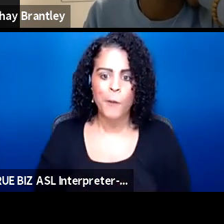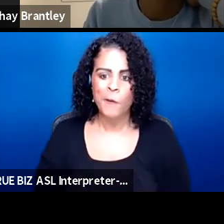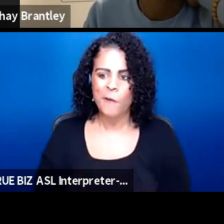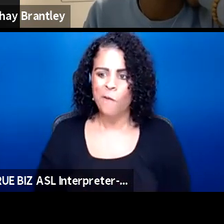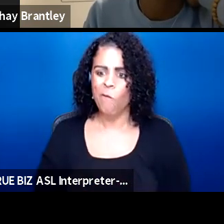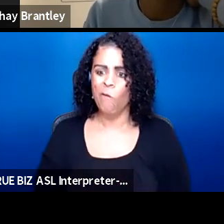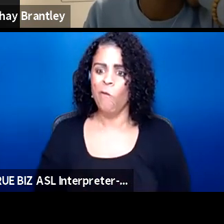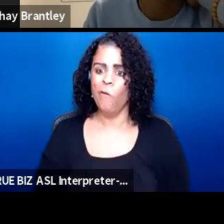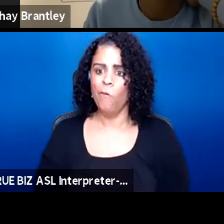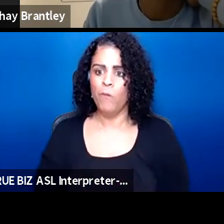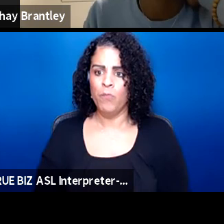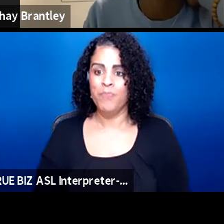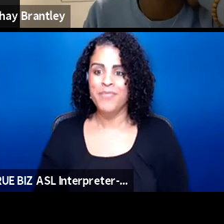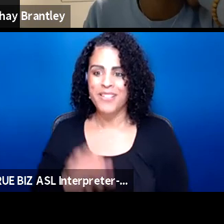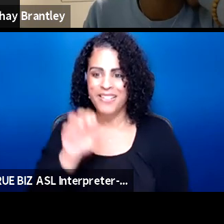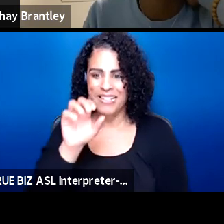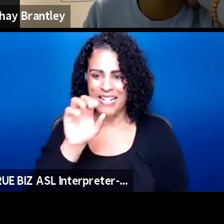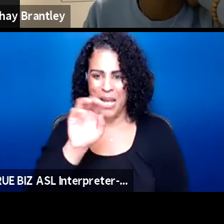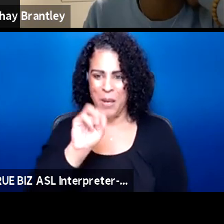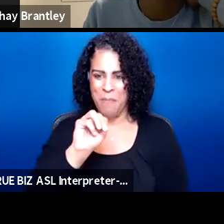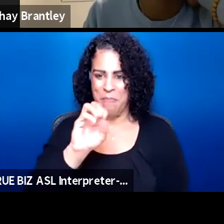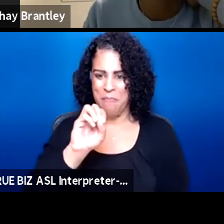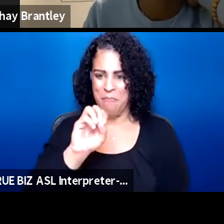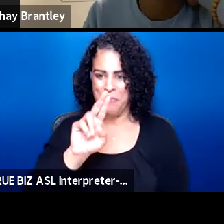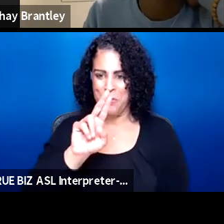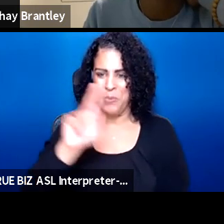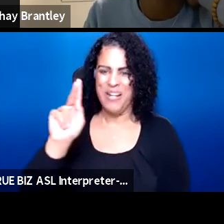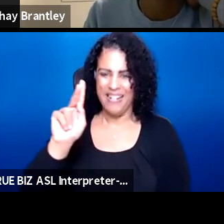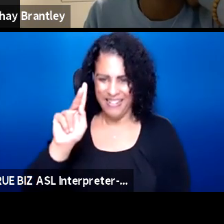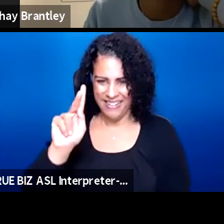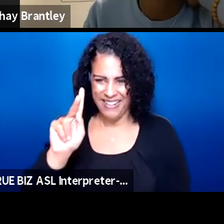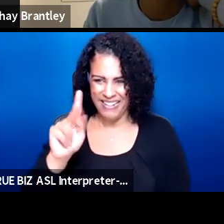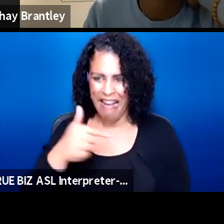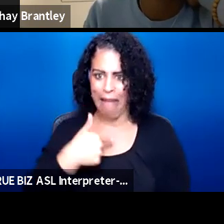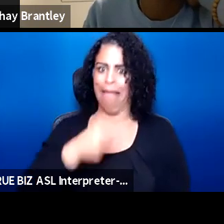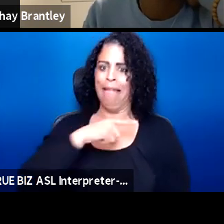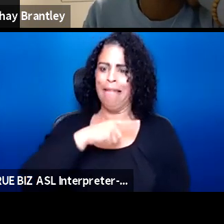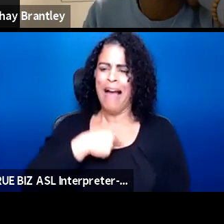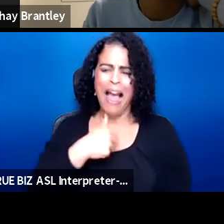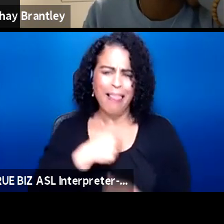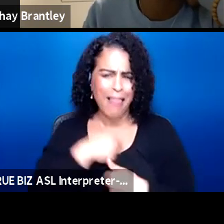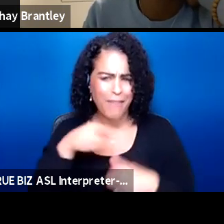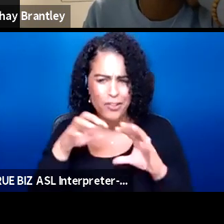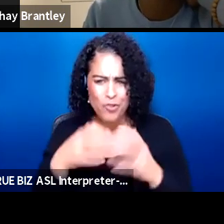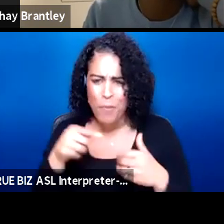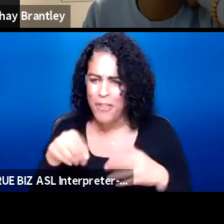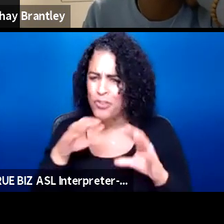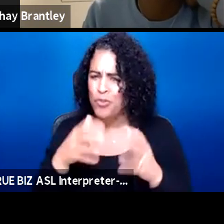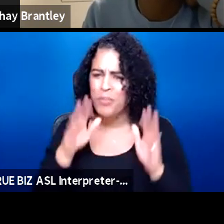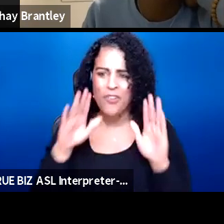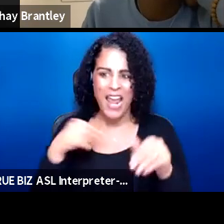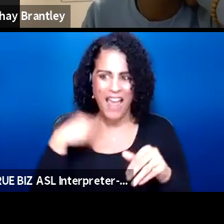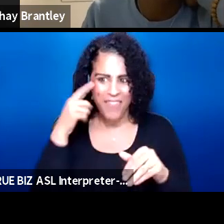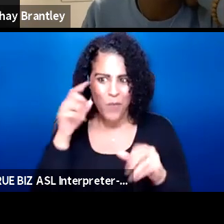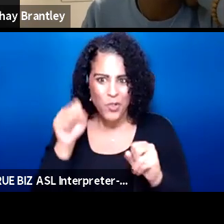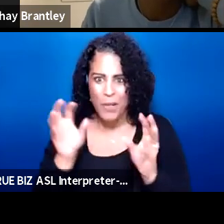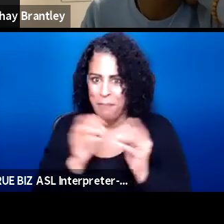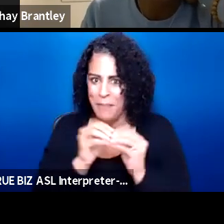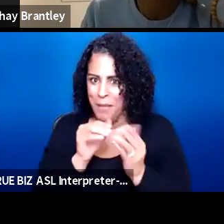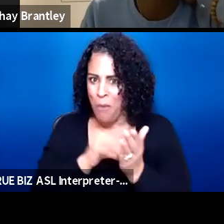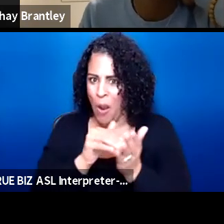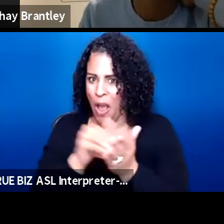Thank you. I can go. Oh gosh, I love this group. This group is so great. Like, I think we should meet more often,